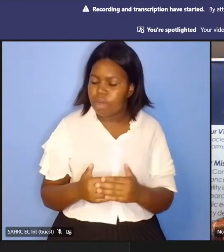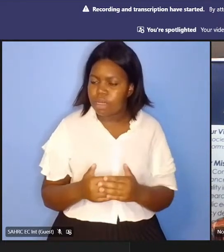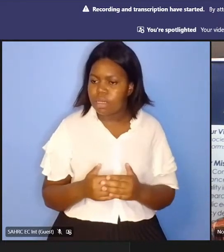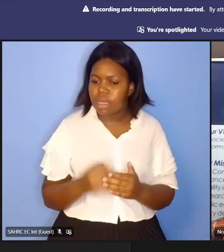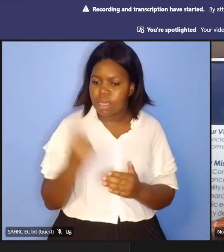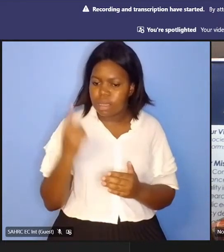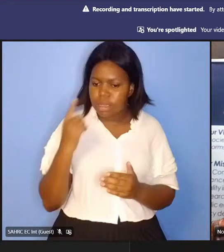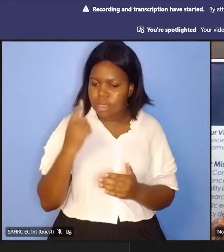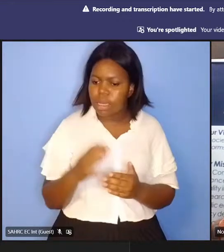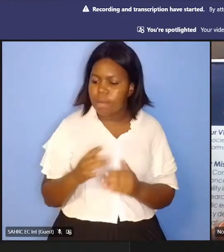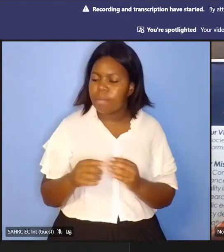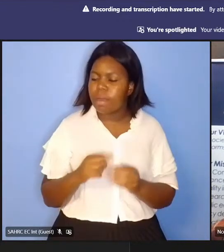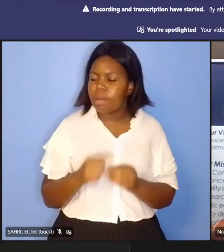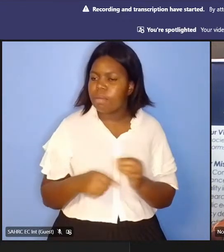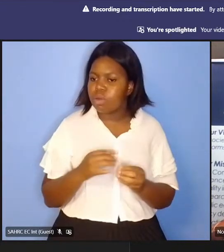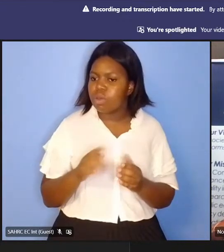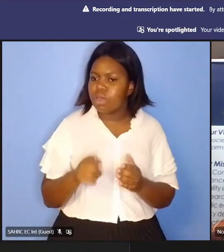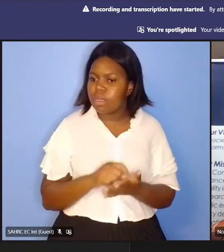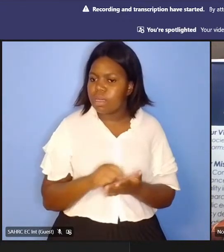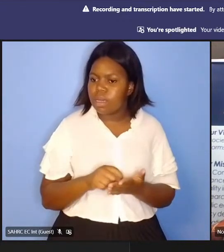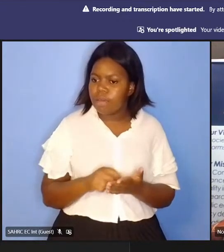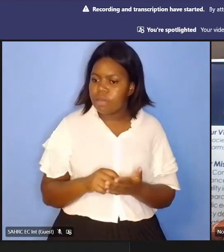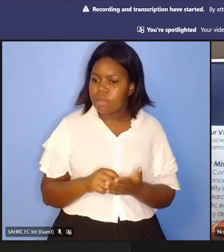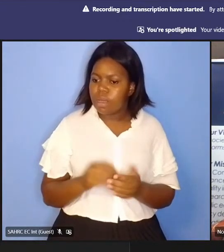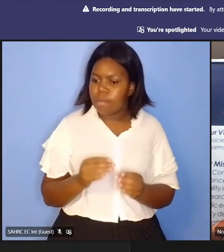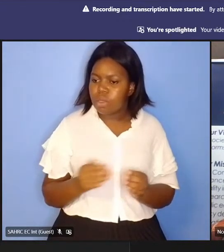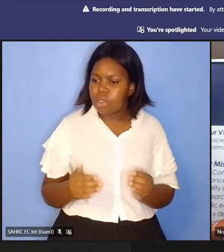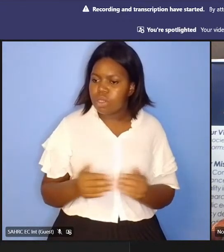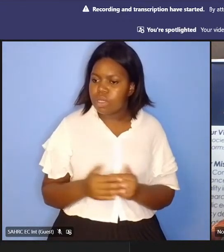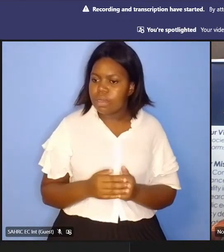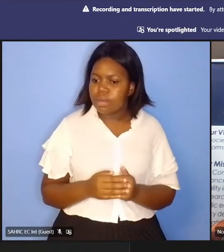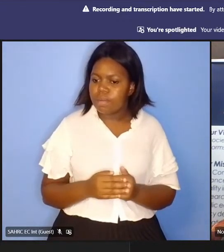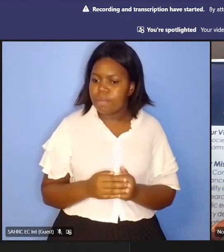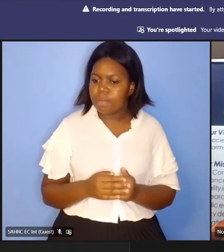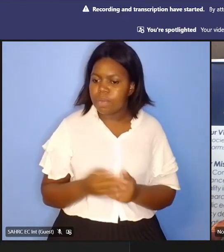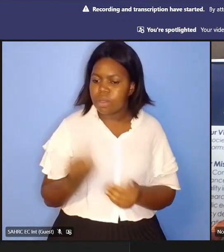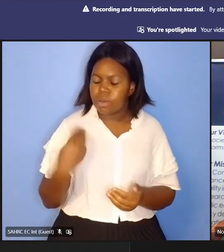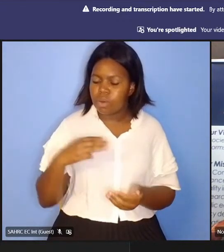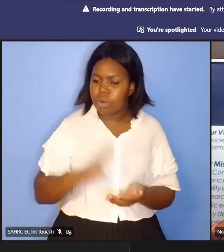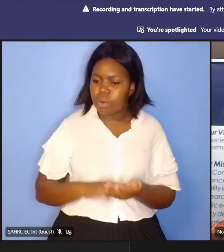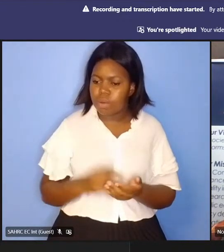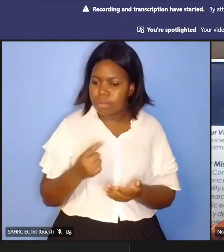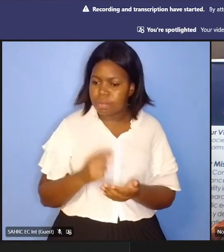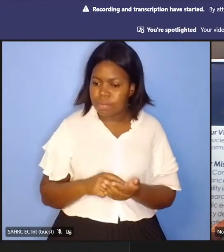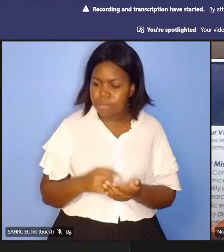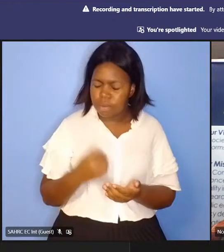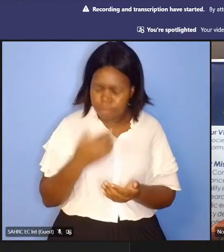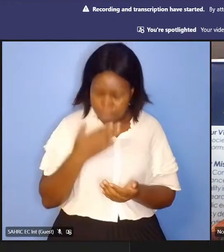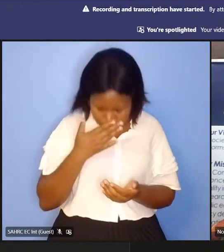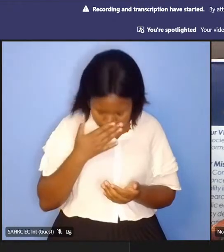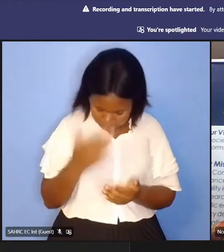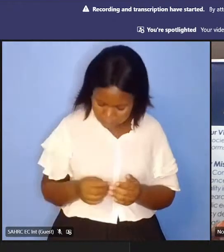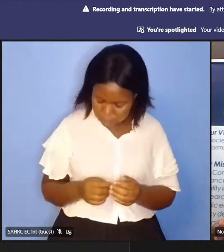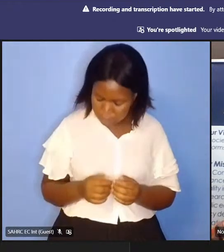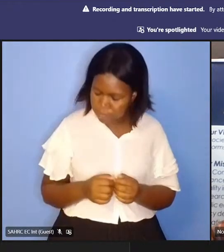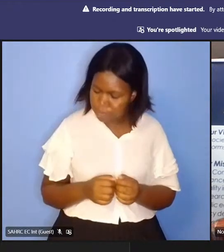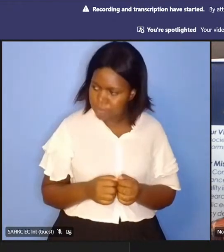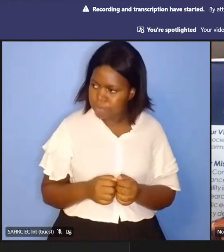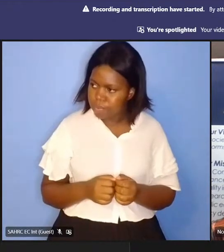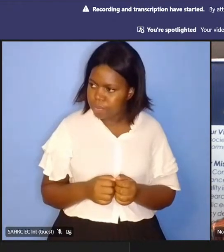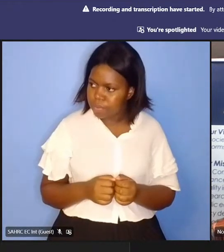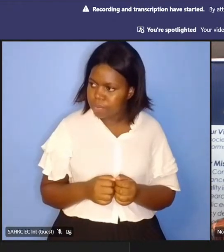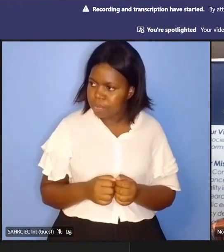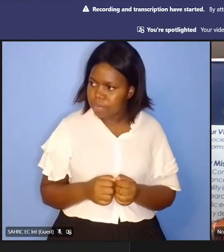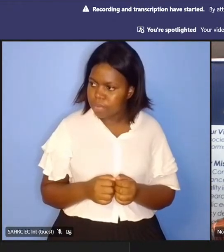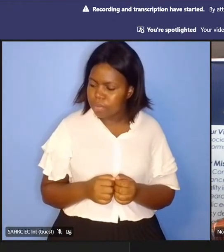position on the school uniforms, that would be very valuable. And also we have a copy then